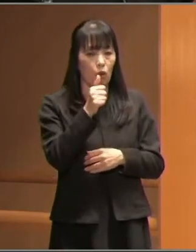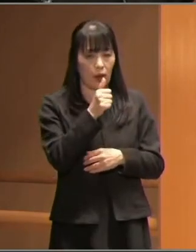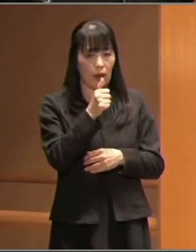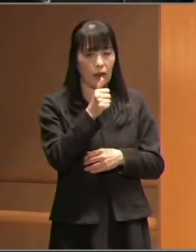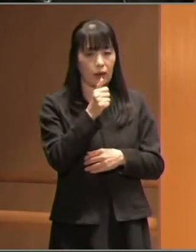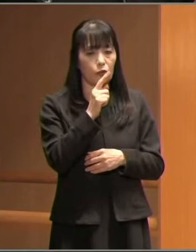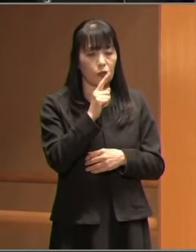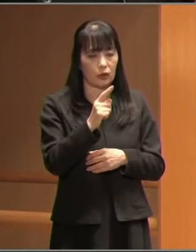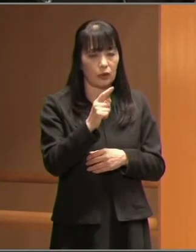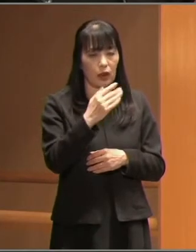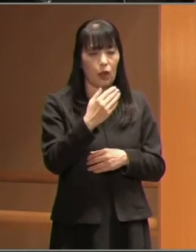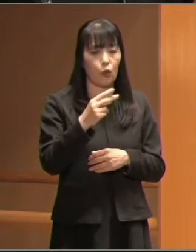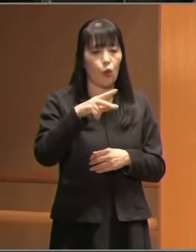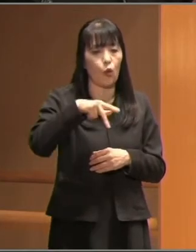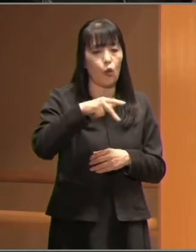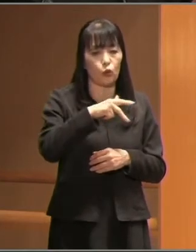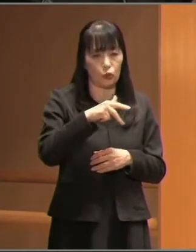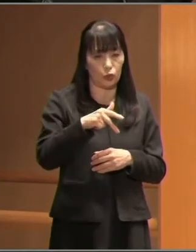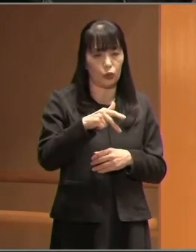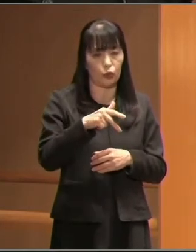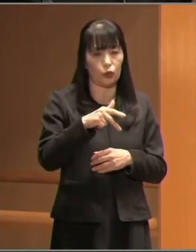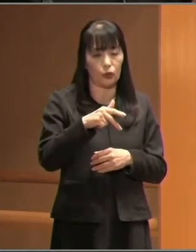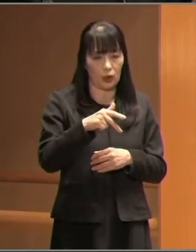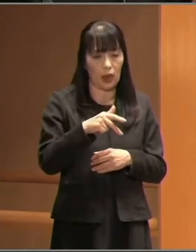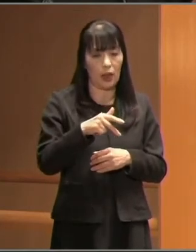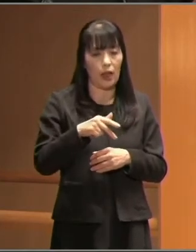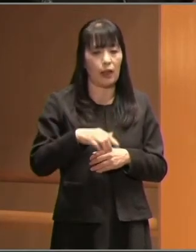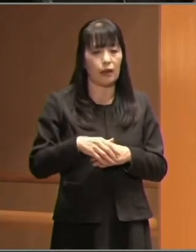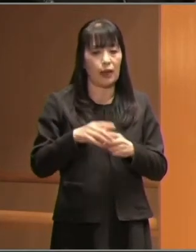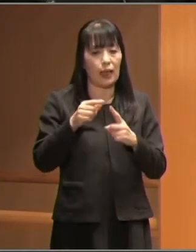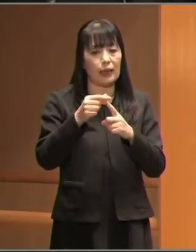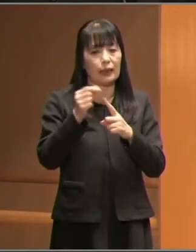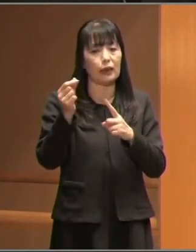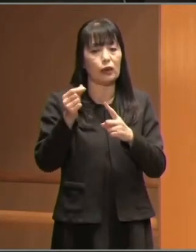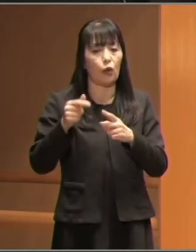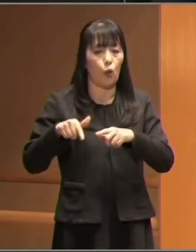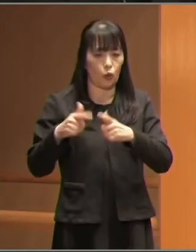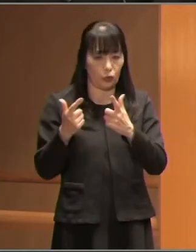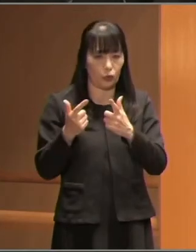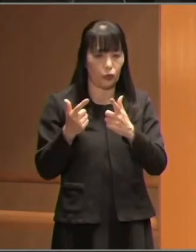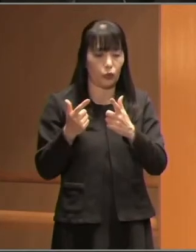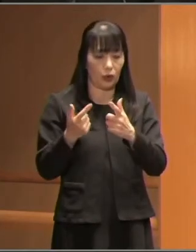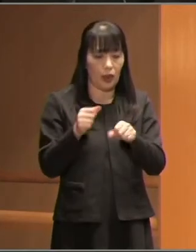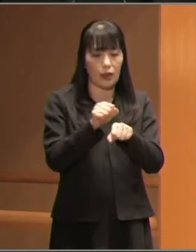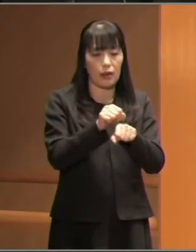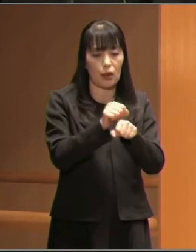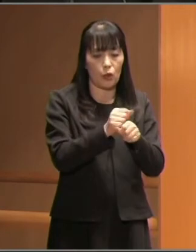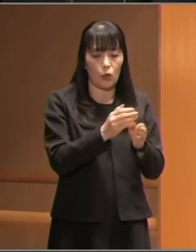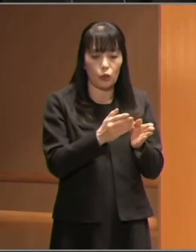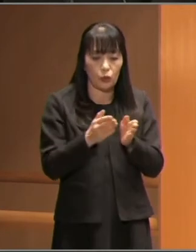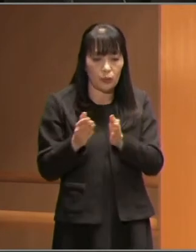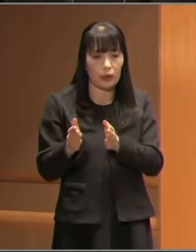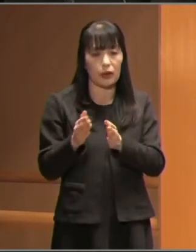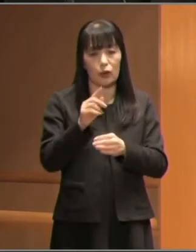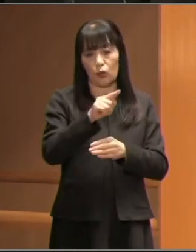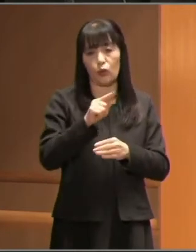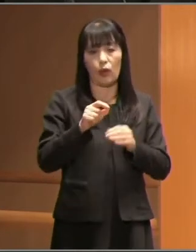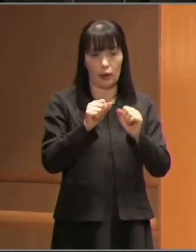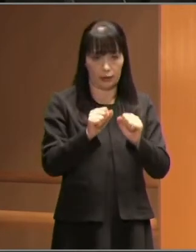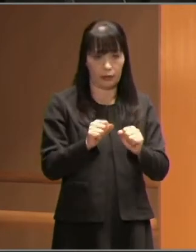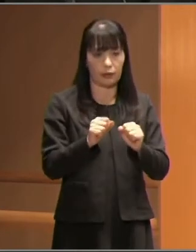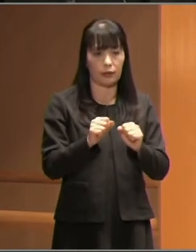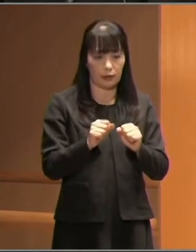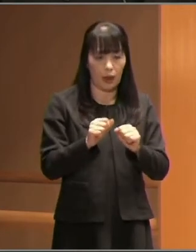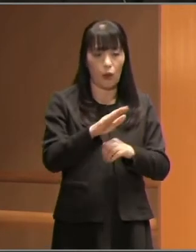Already I have introduced the raw materials such as kozo, mitsumata, gampi, basho, and then also the conifer.